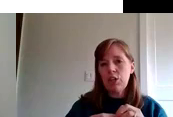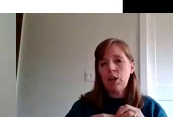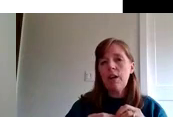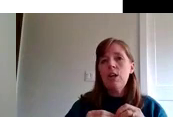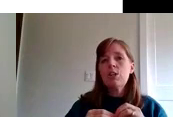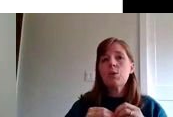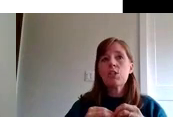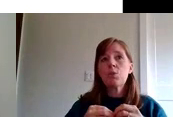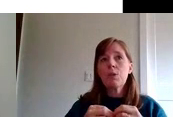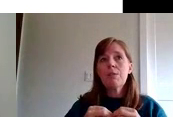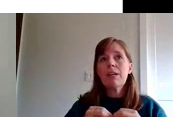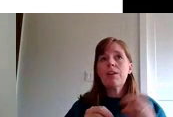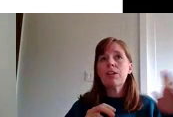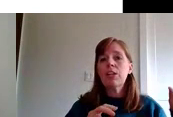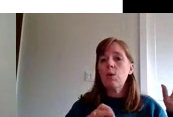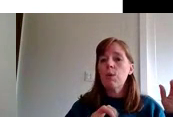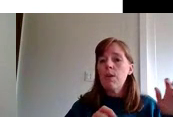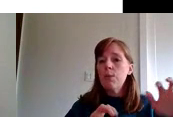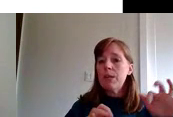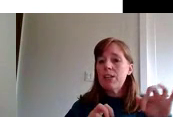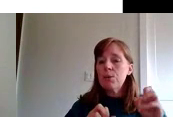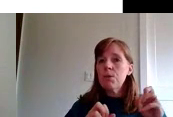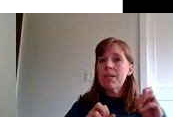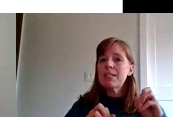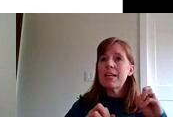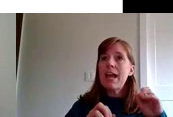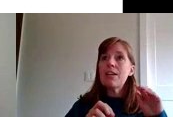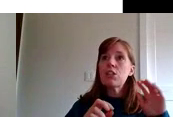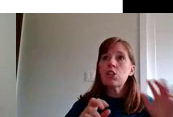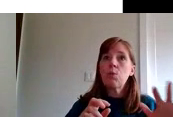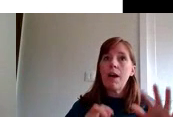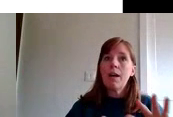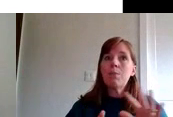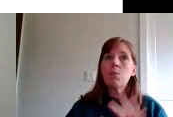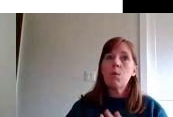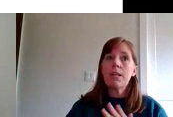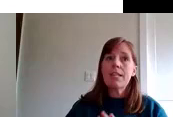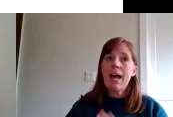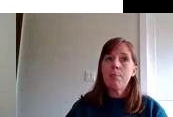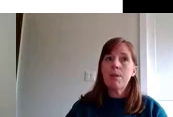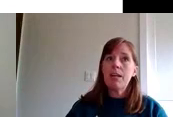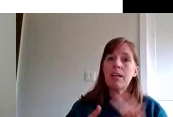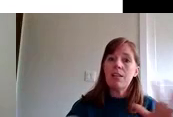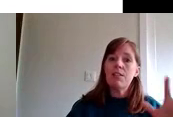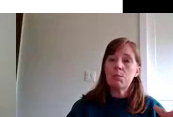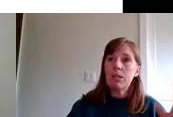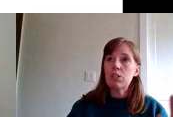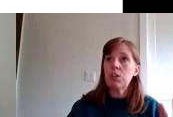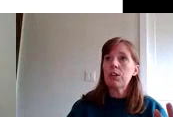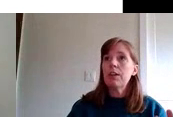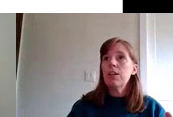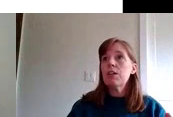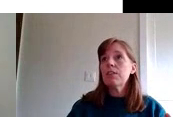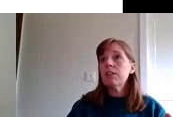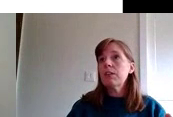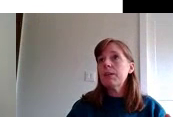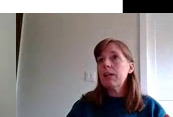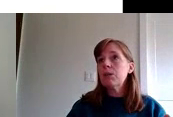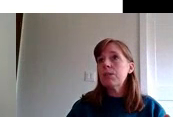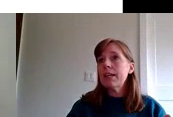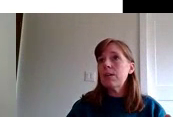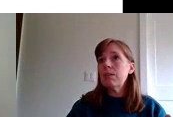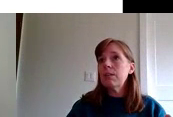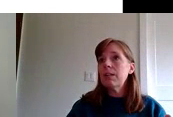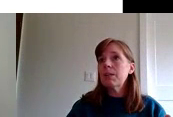to the picture, so a screen reader can go read through this and describe what is happening in this picture. So I have a